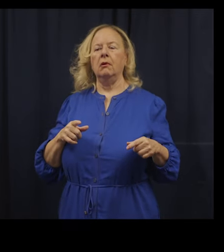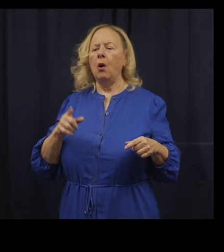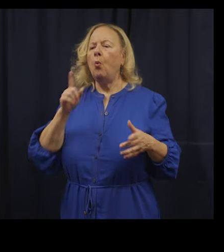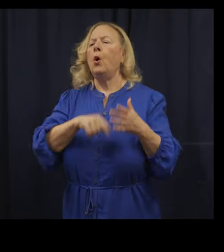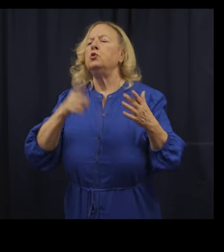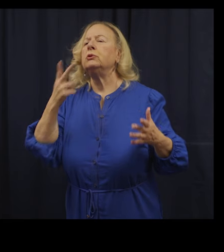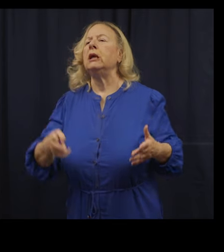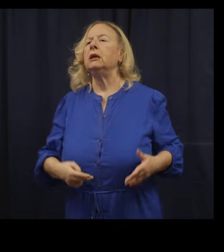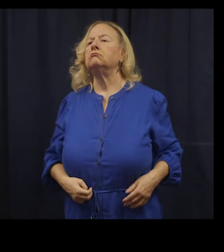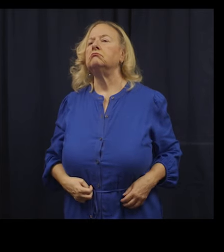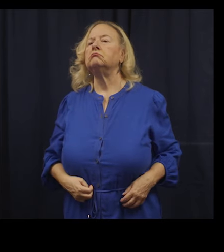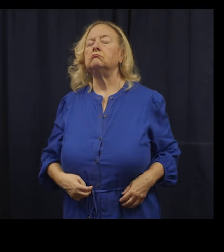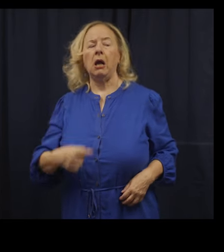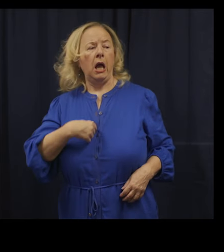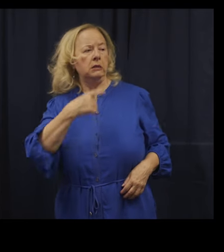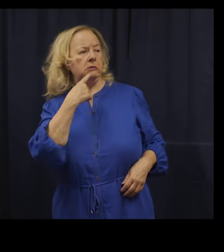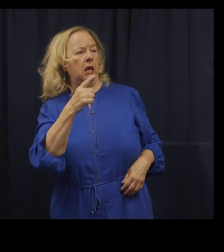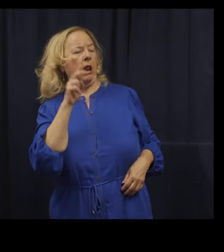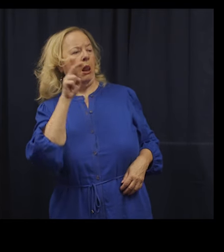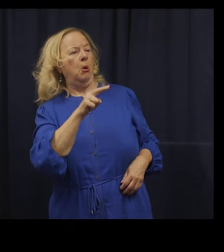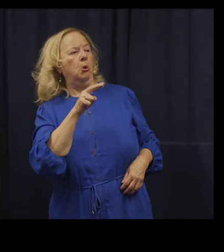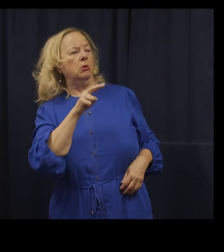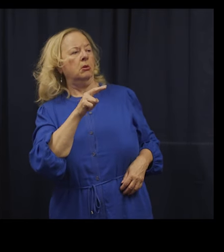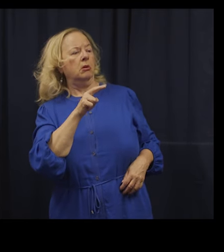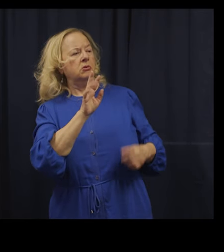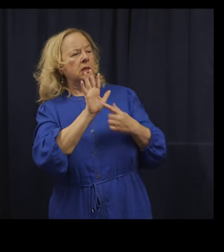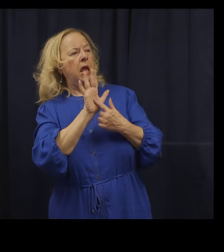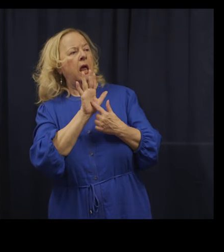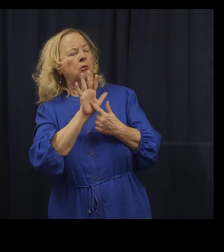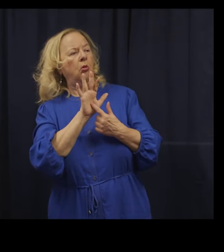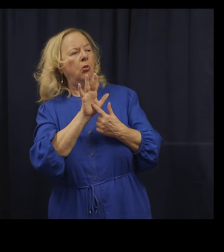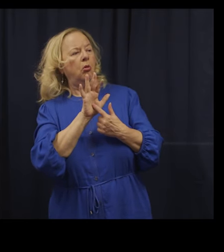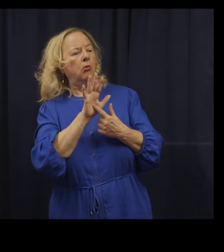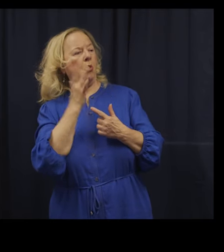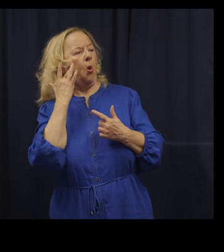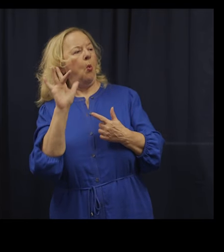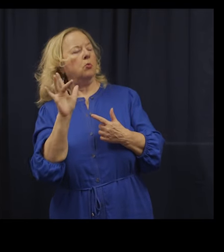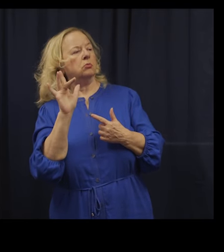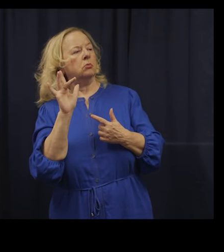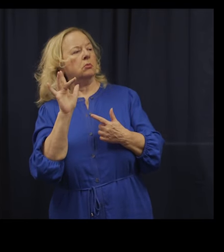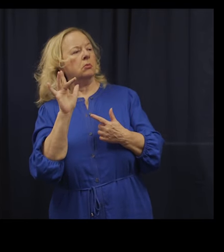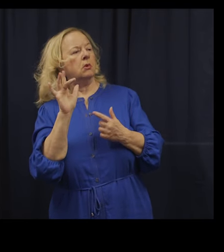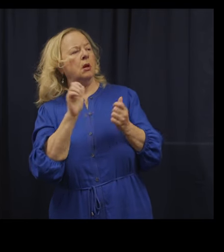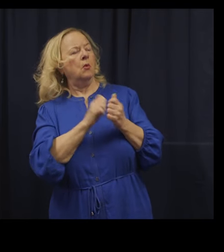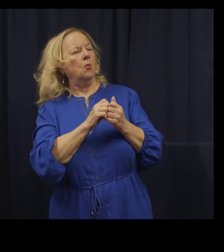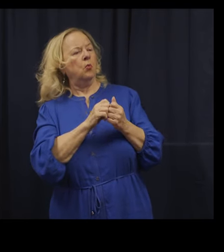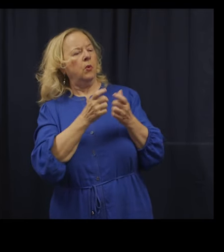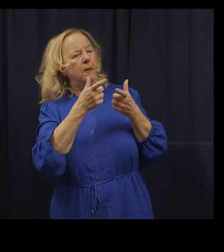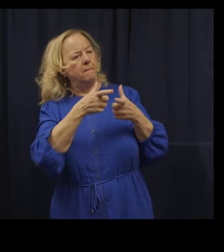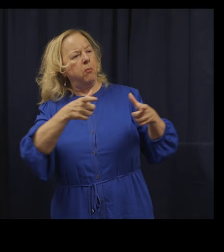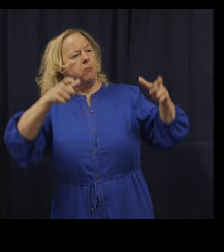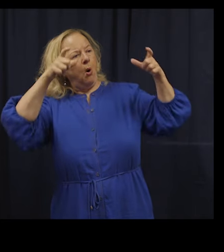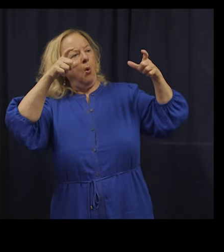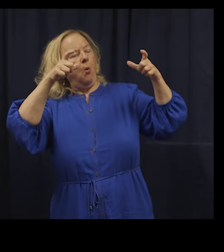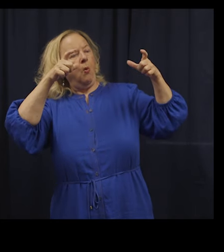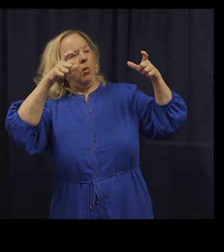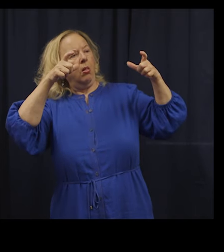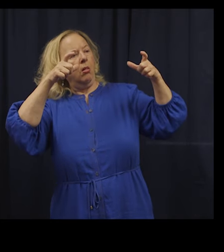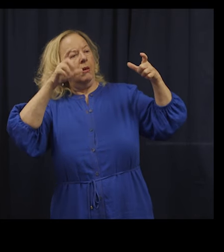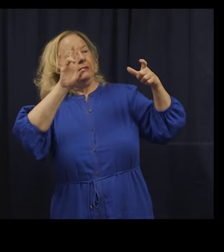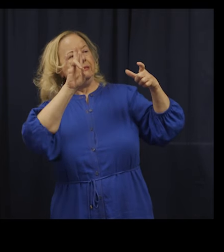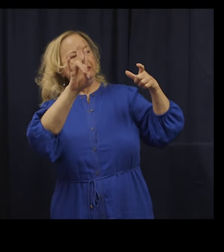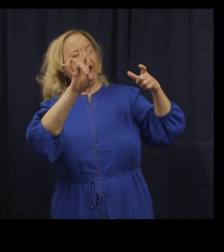see? And I said, I looked and there was a candlestick, all of gold, with a bowl upon the top of it and his